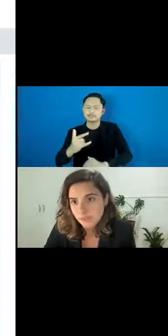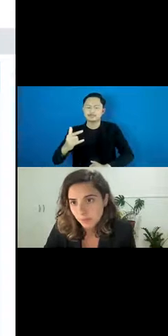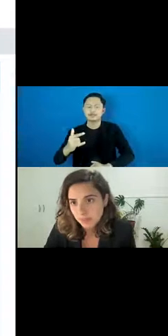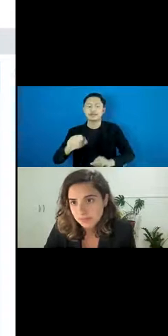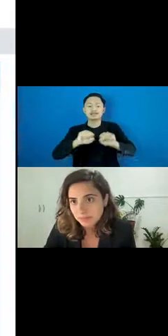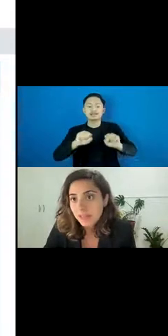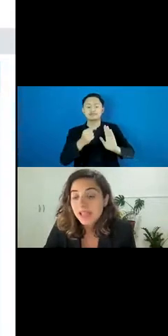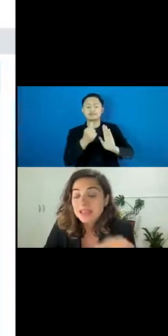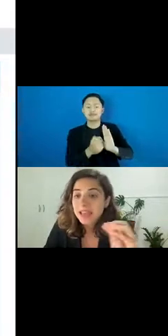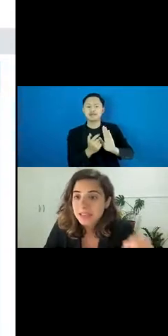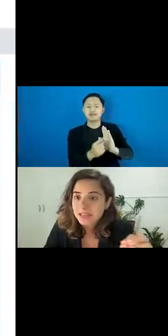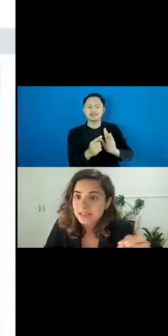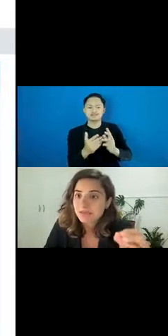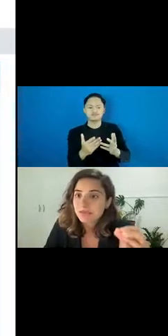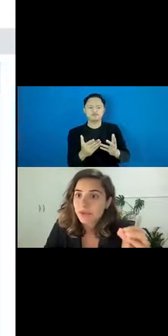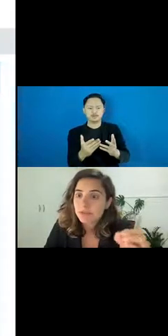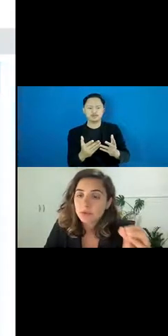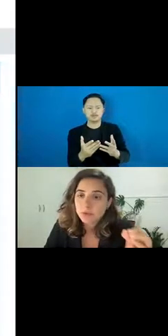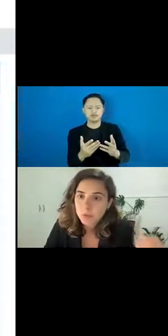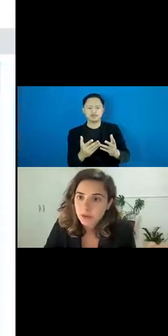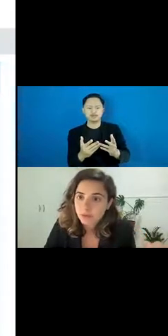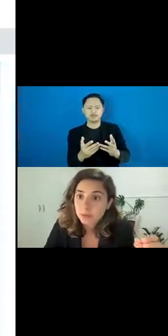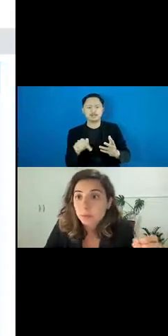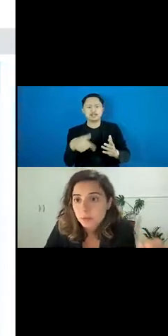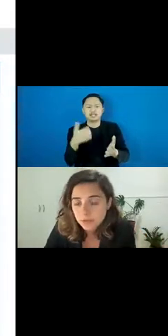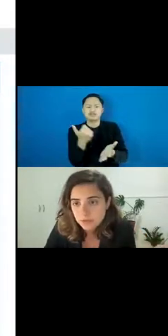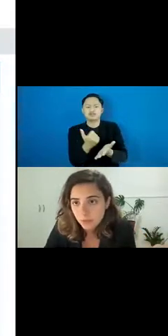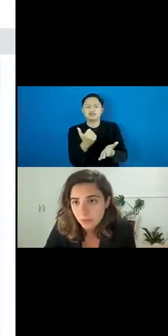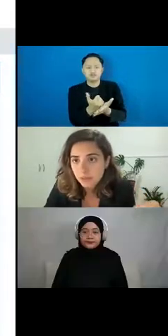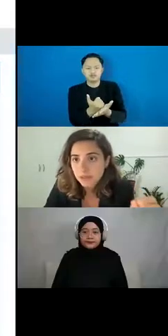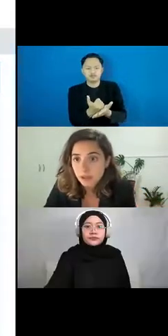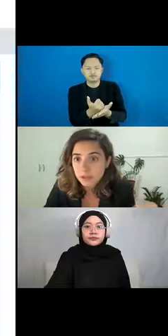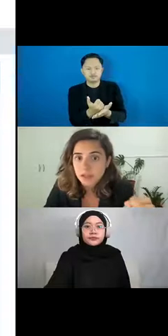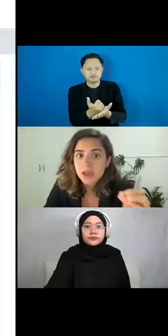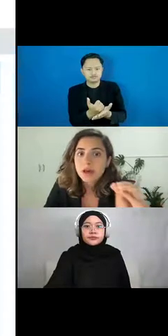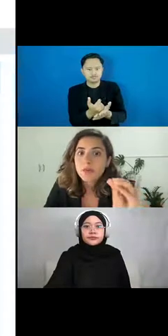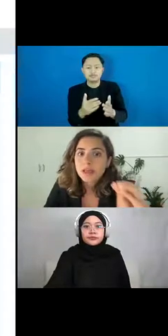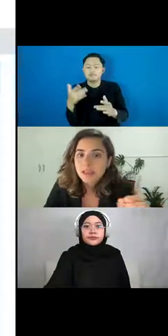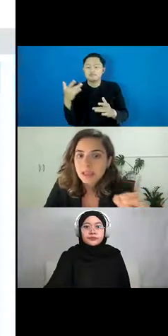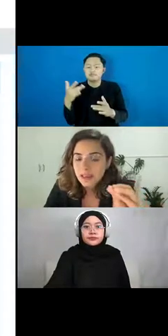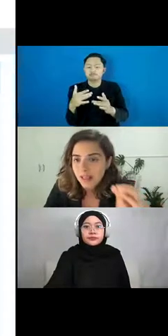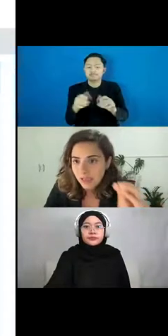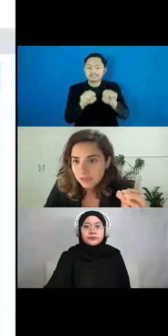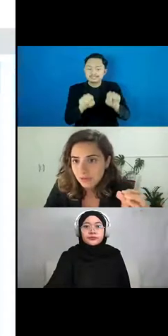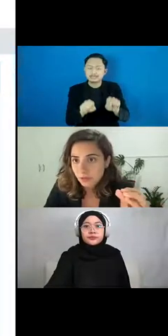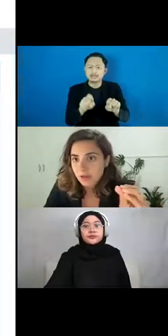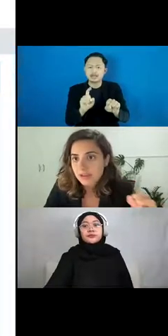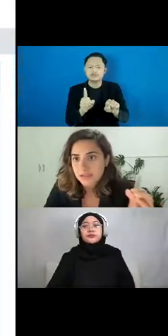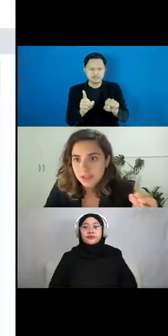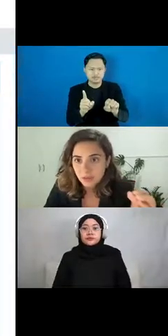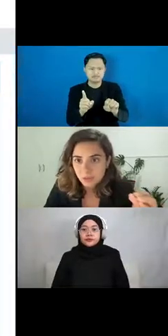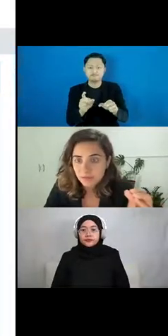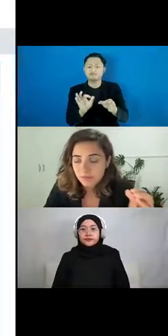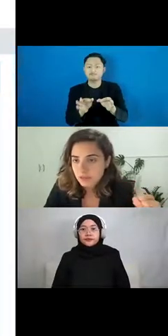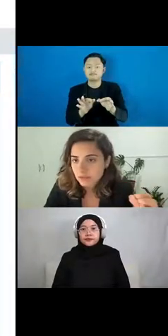the municipality. And this is a very good way of improving this model because when NLX or an